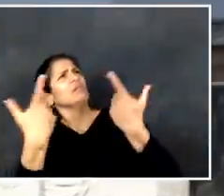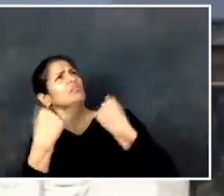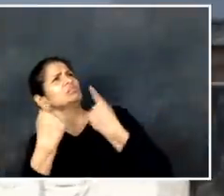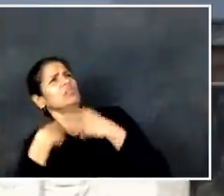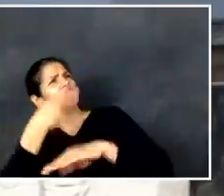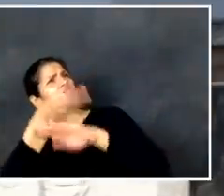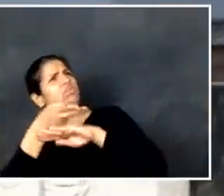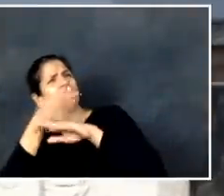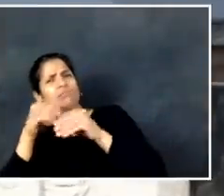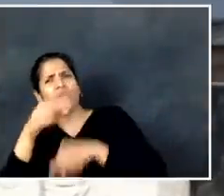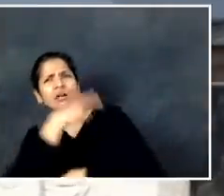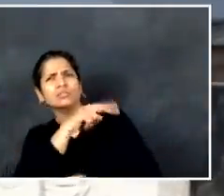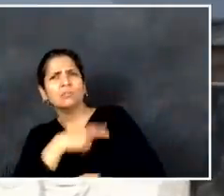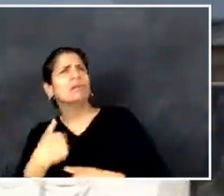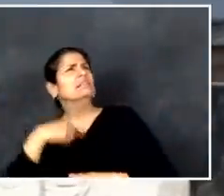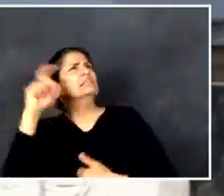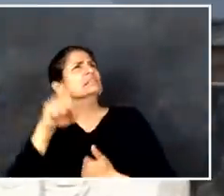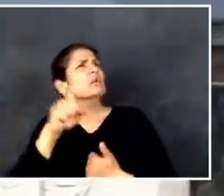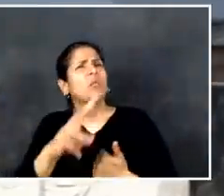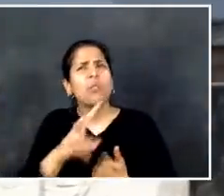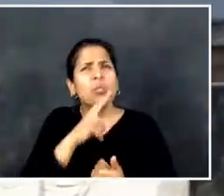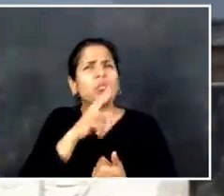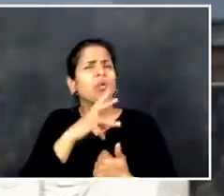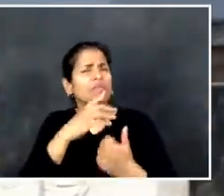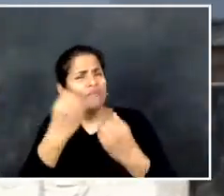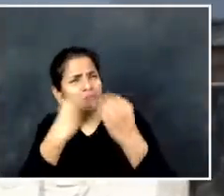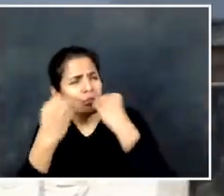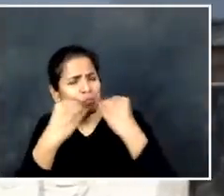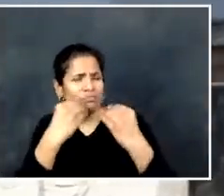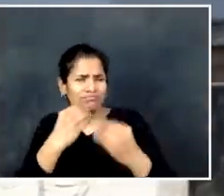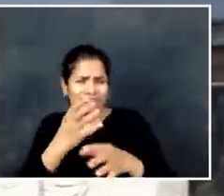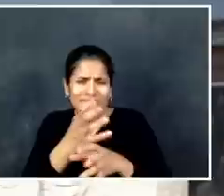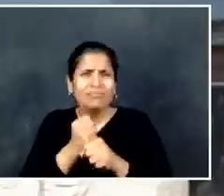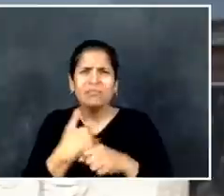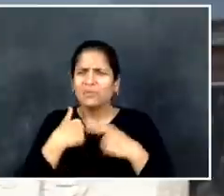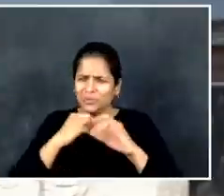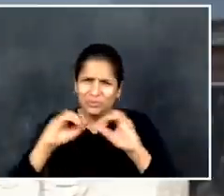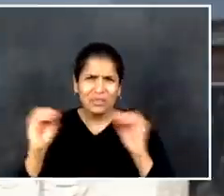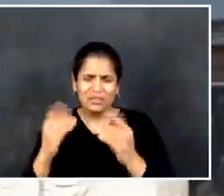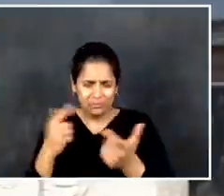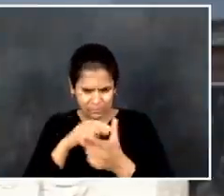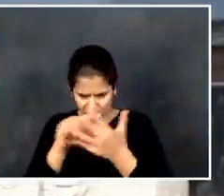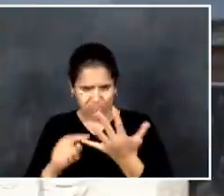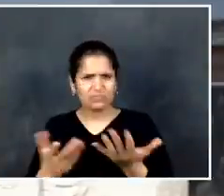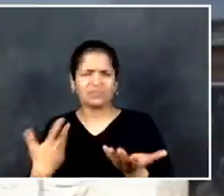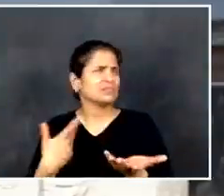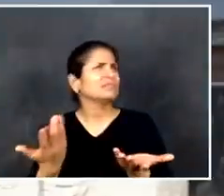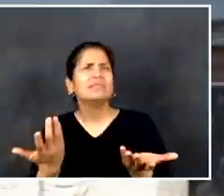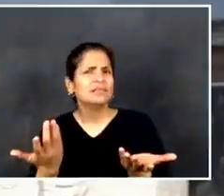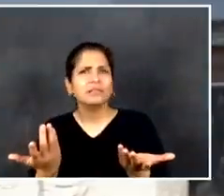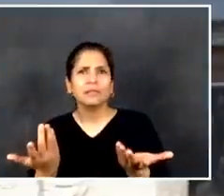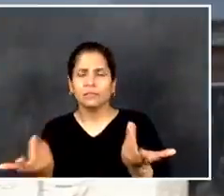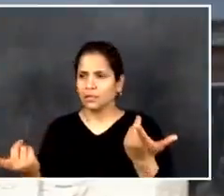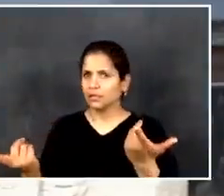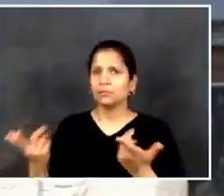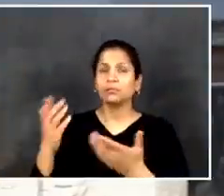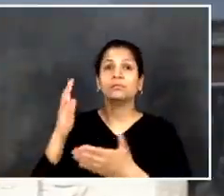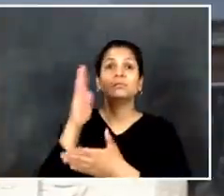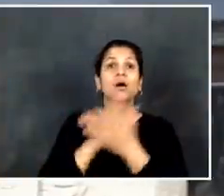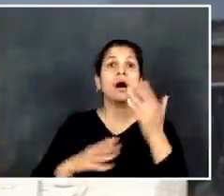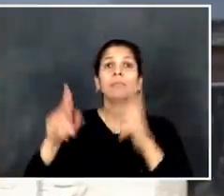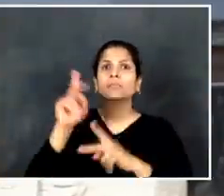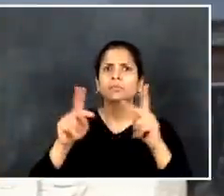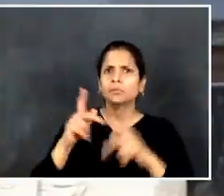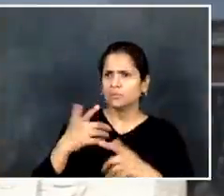hospitals. Would the city consider what some people are asking for, is allowing in some sort of outside monitors who are not on